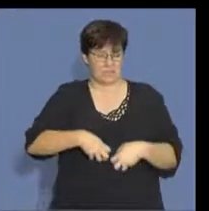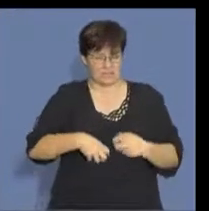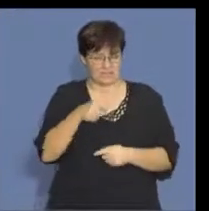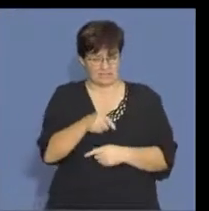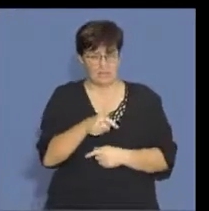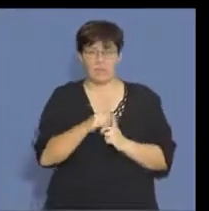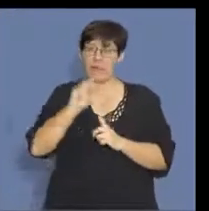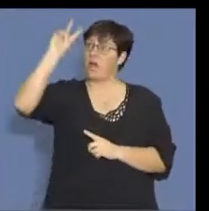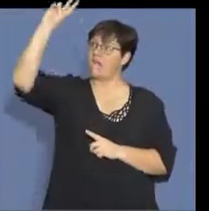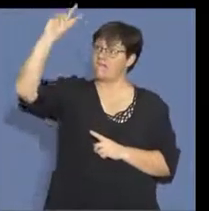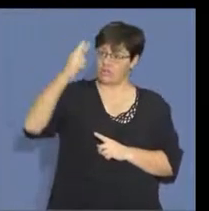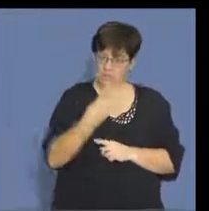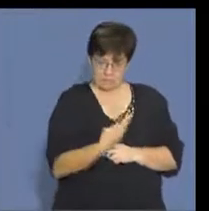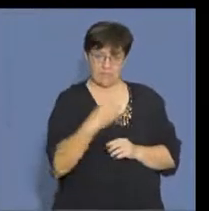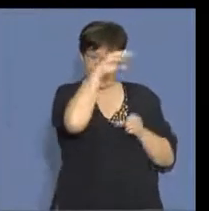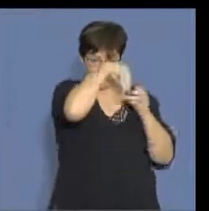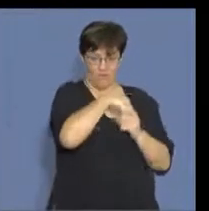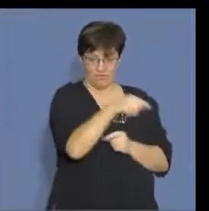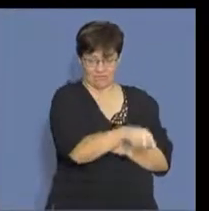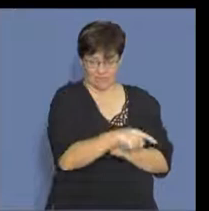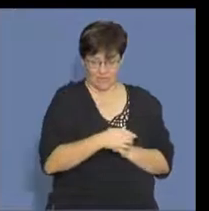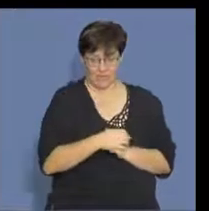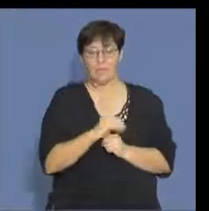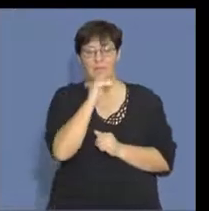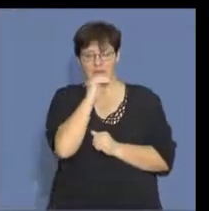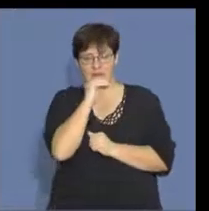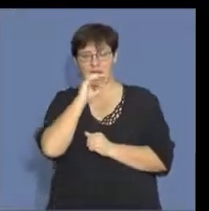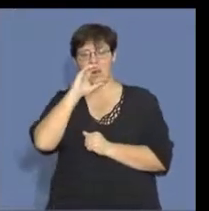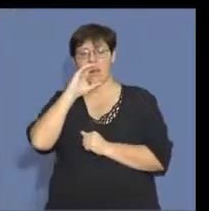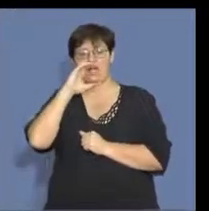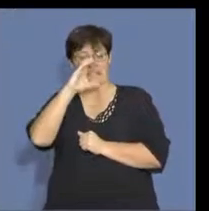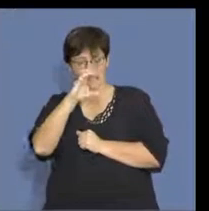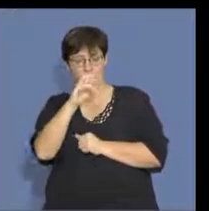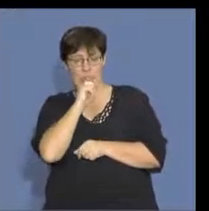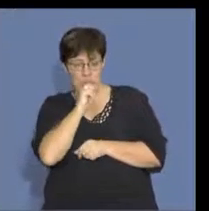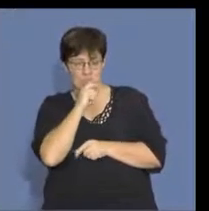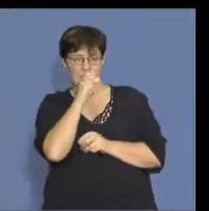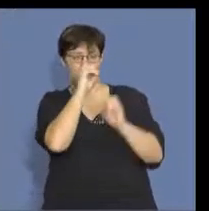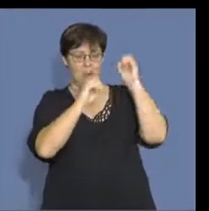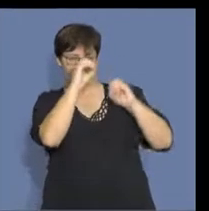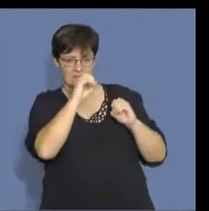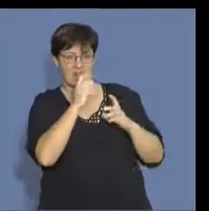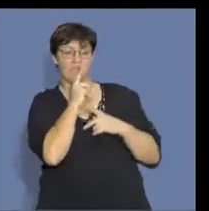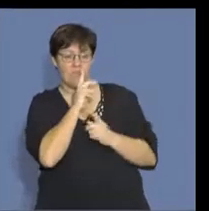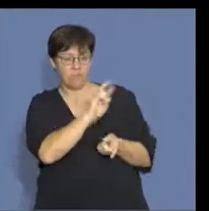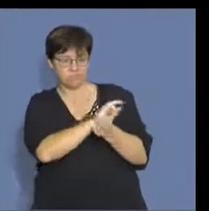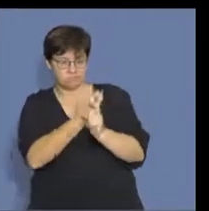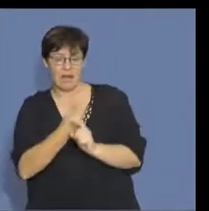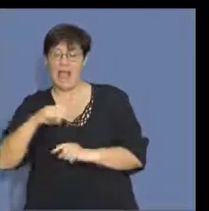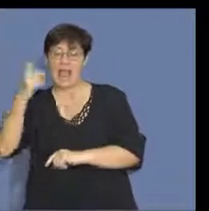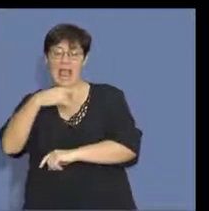which photosynthesis is one example, we can use the carbon in organic molecules as energy source for other